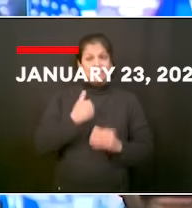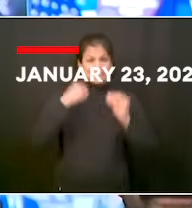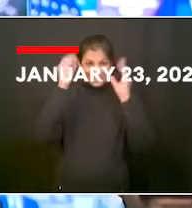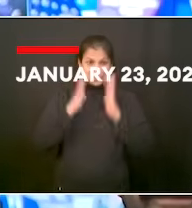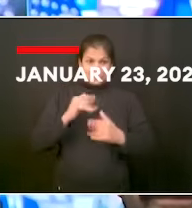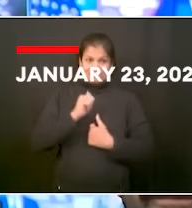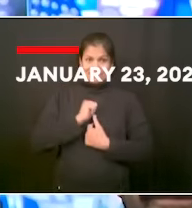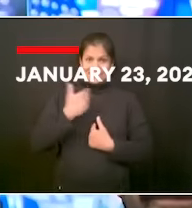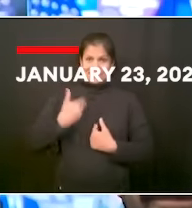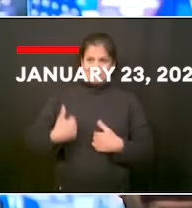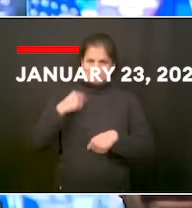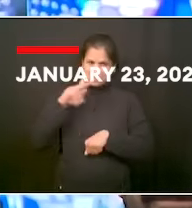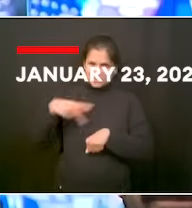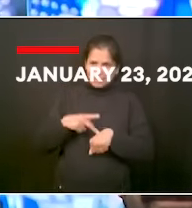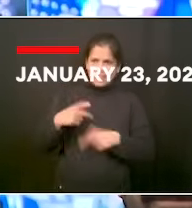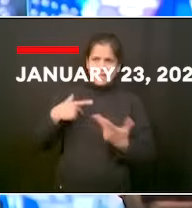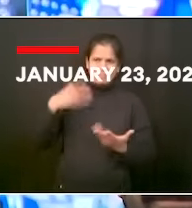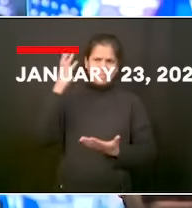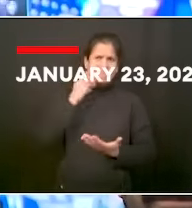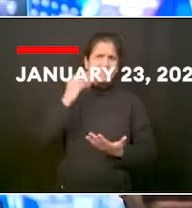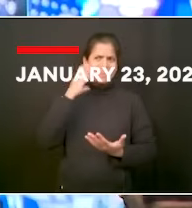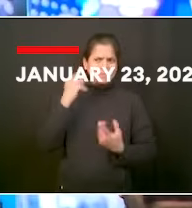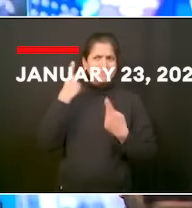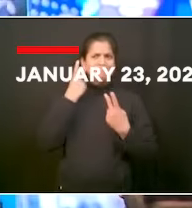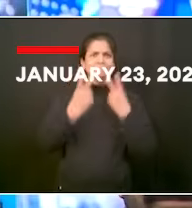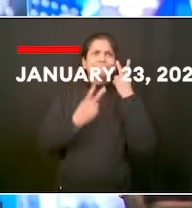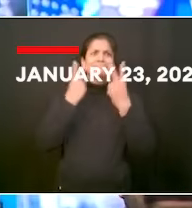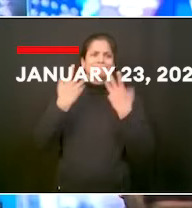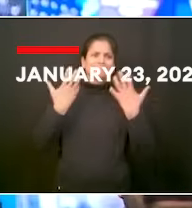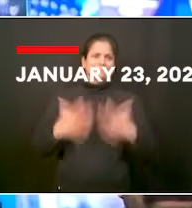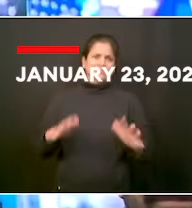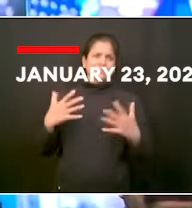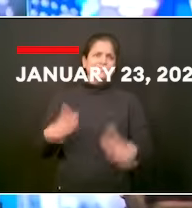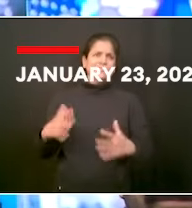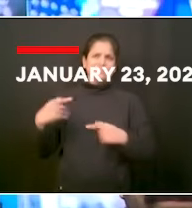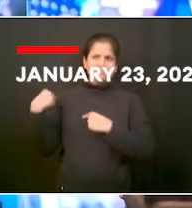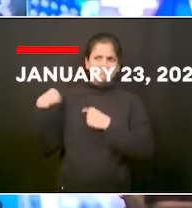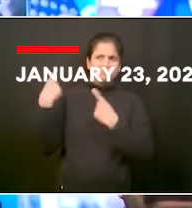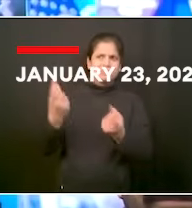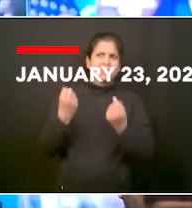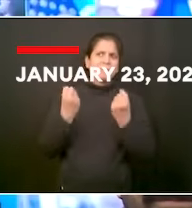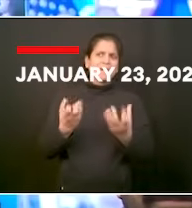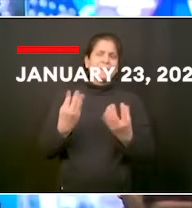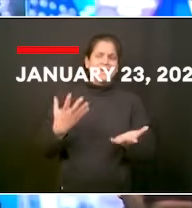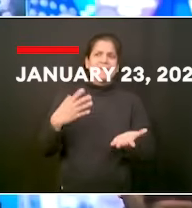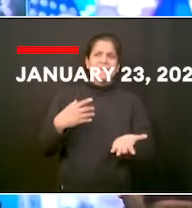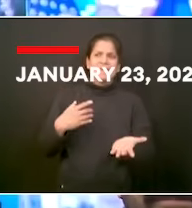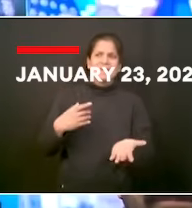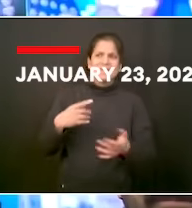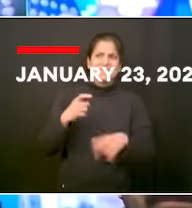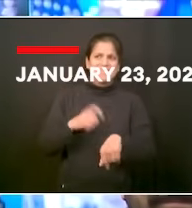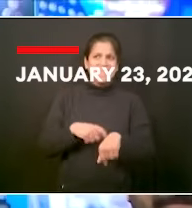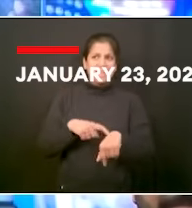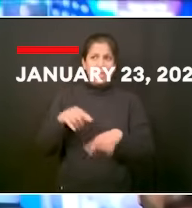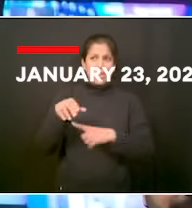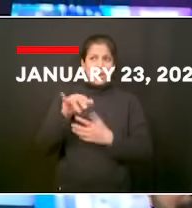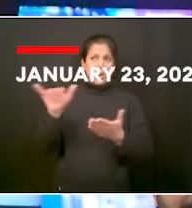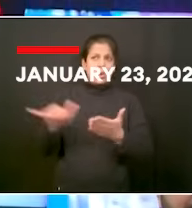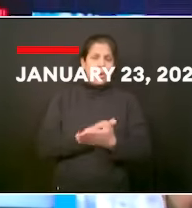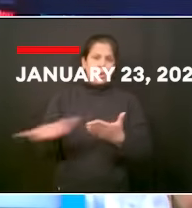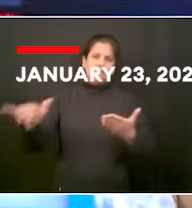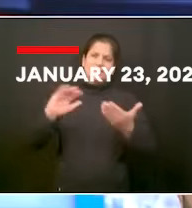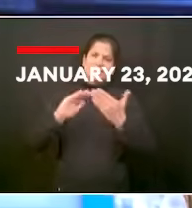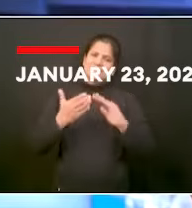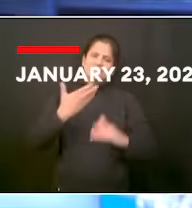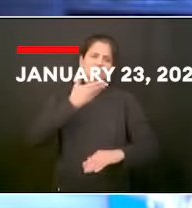seen many, many corners of this extraordinary system. I want personally to thank educators, custodian